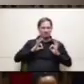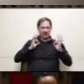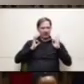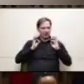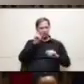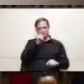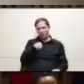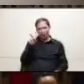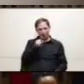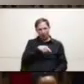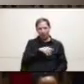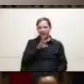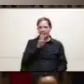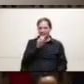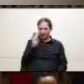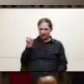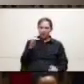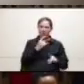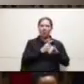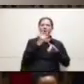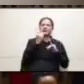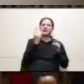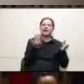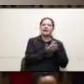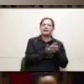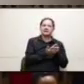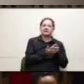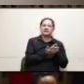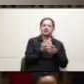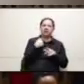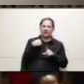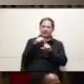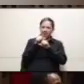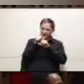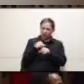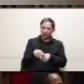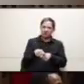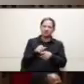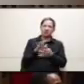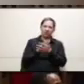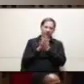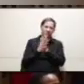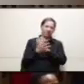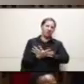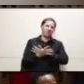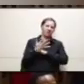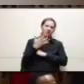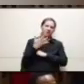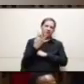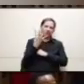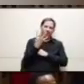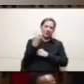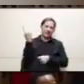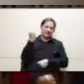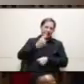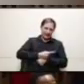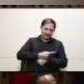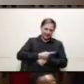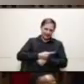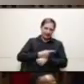The MM has won a case. So they enforced, the services were disrupted for 5 days, for the past 4 days.